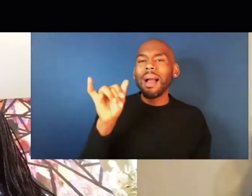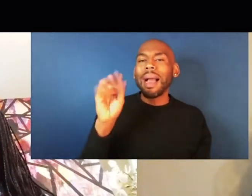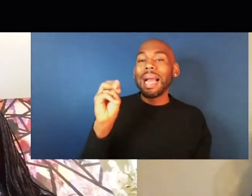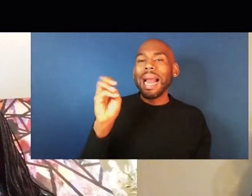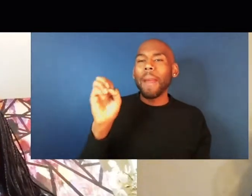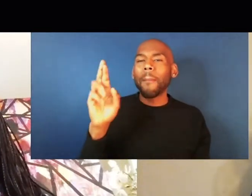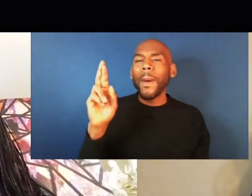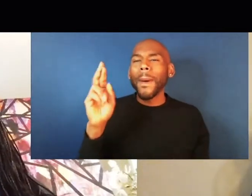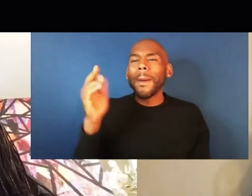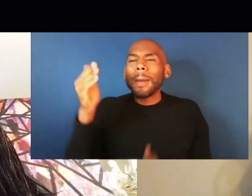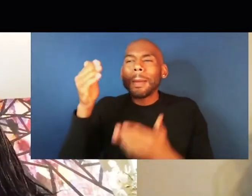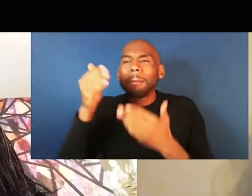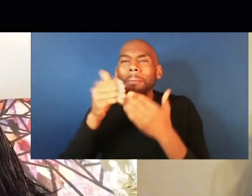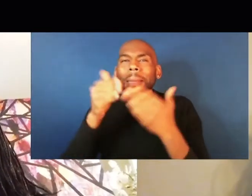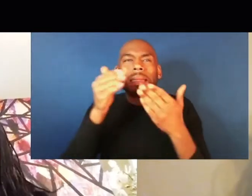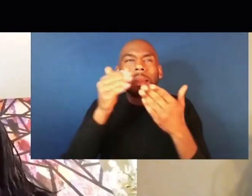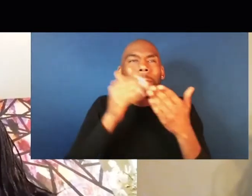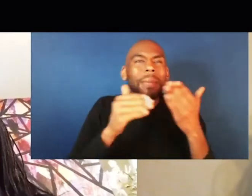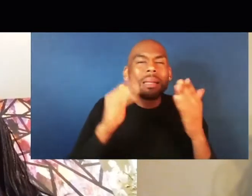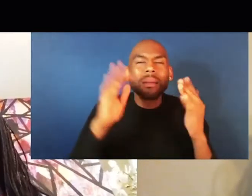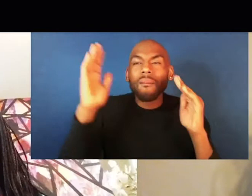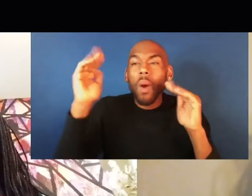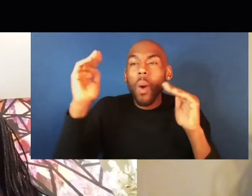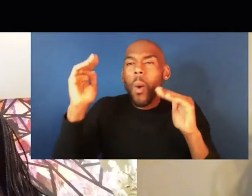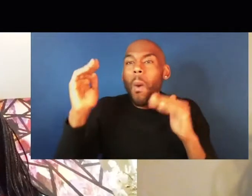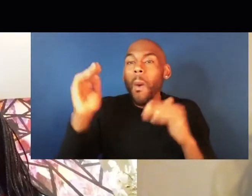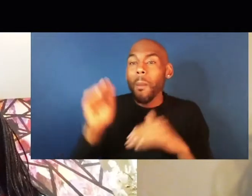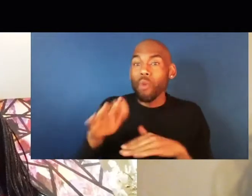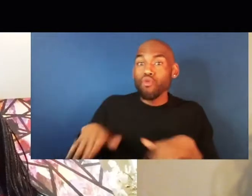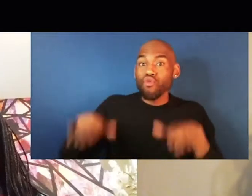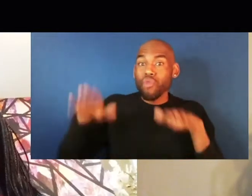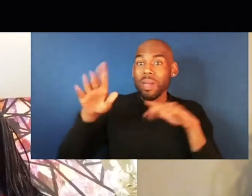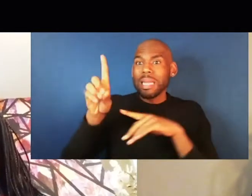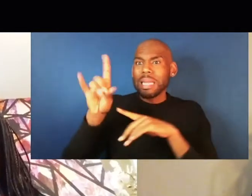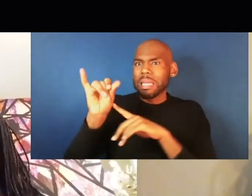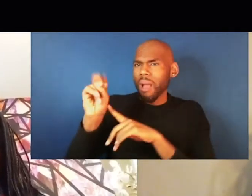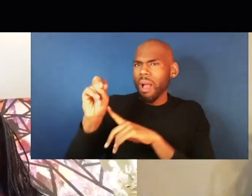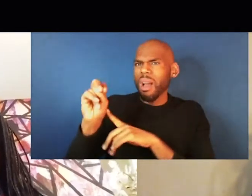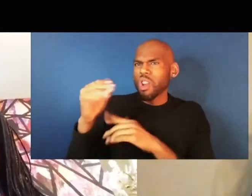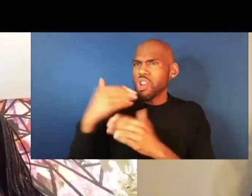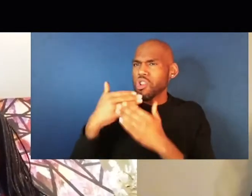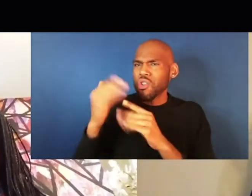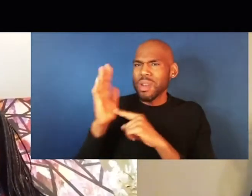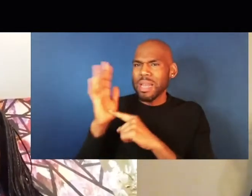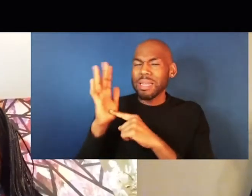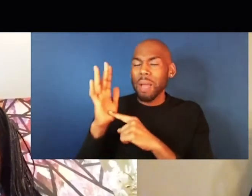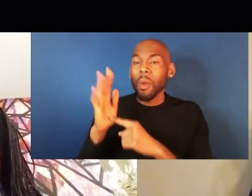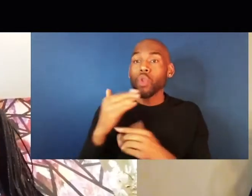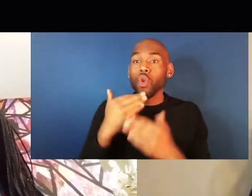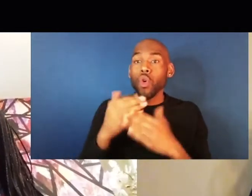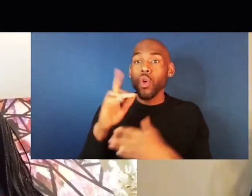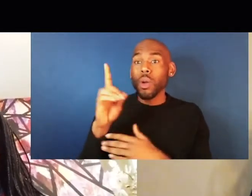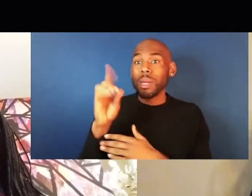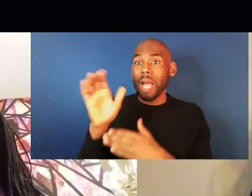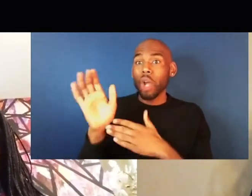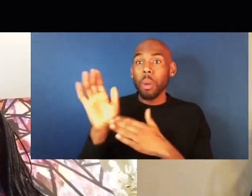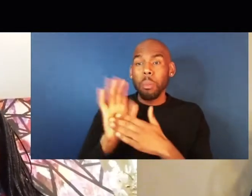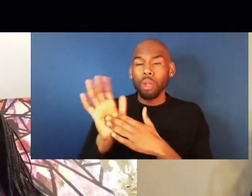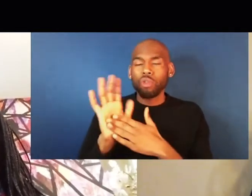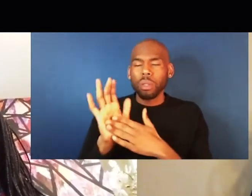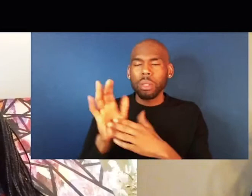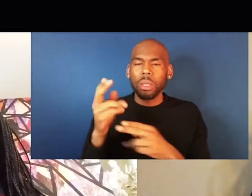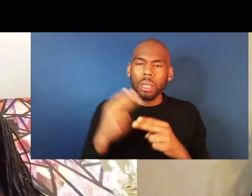Dion is a good example. There's an incredible documentary that's out. I don't know if I like the name, but